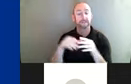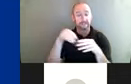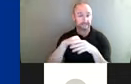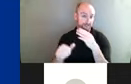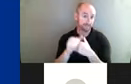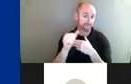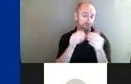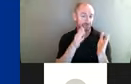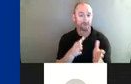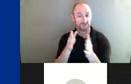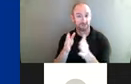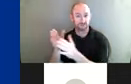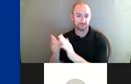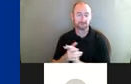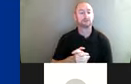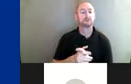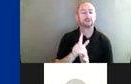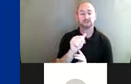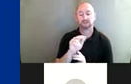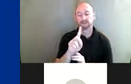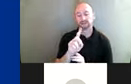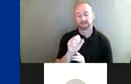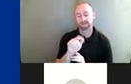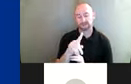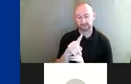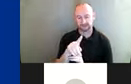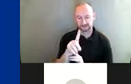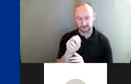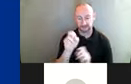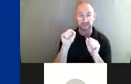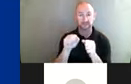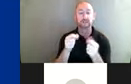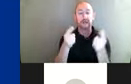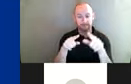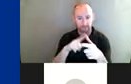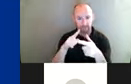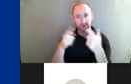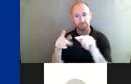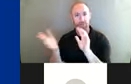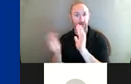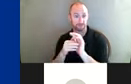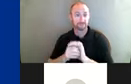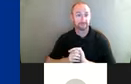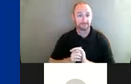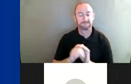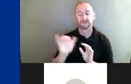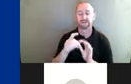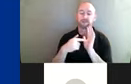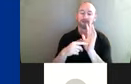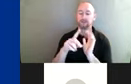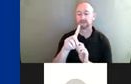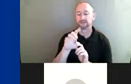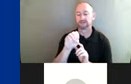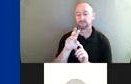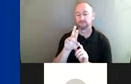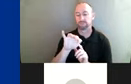So, you know, existing landslide on a slope can remobilize to something more dangerous, like a debris flow. So we want to pick